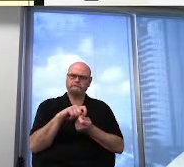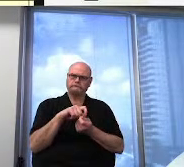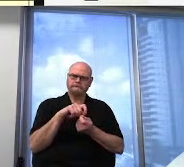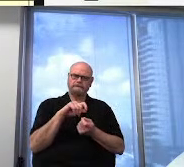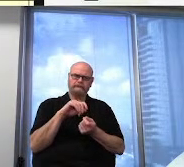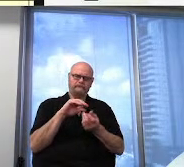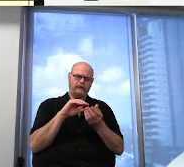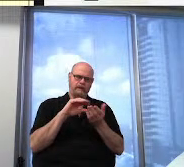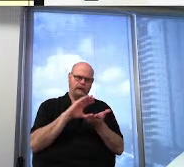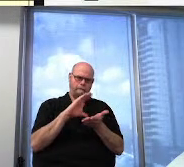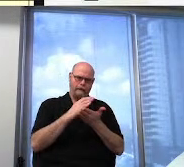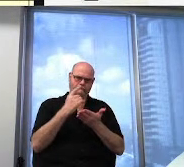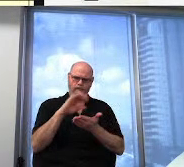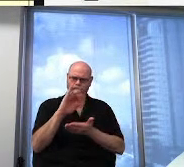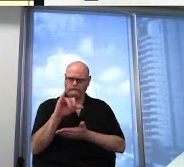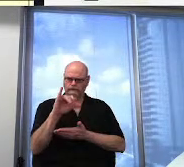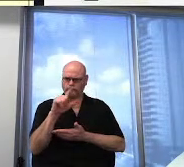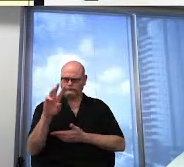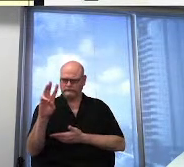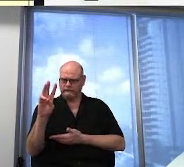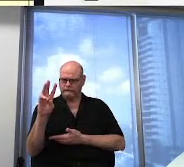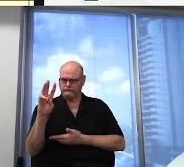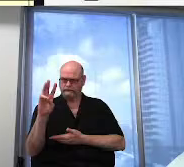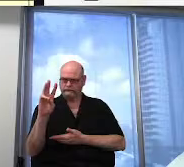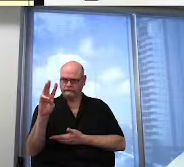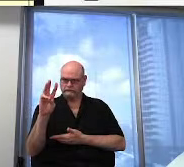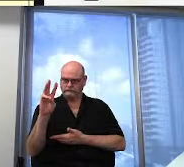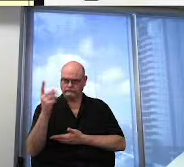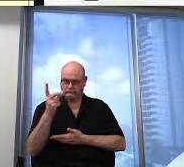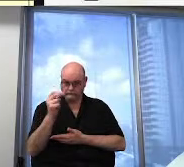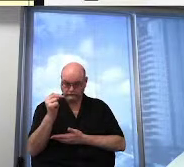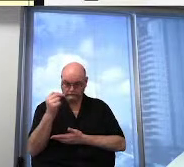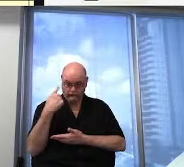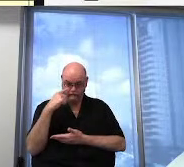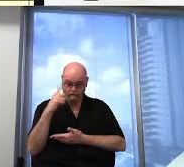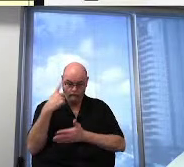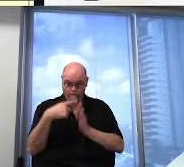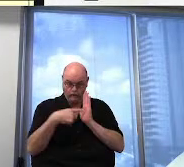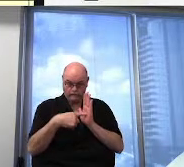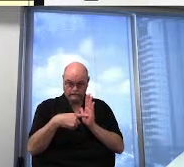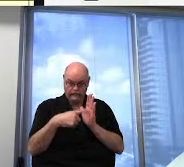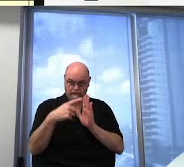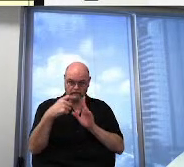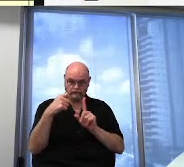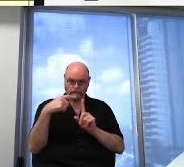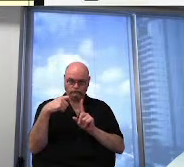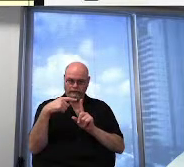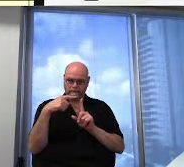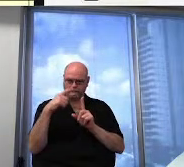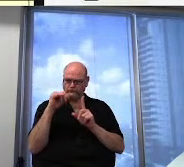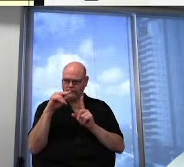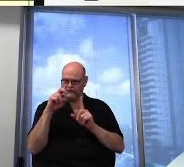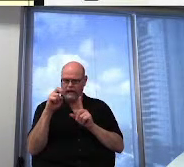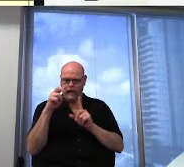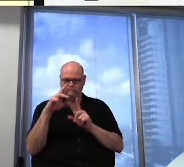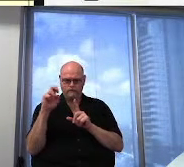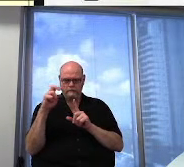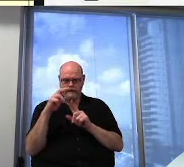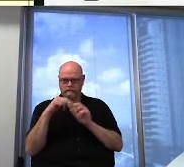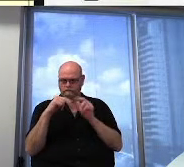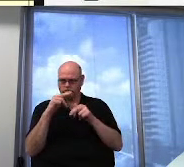there's a specific quantity for fiscal year 26. Then, for as an example, transmission line